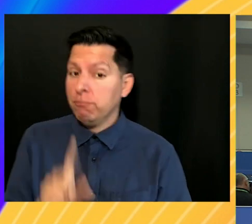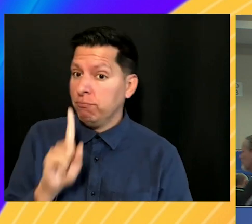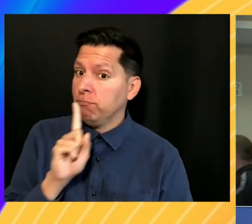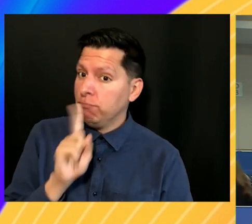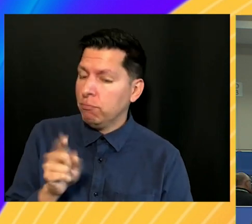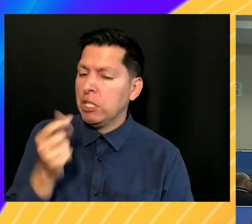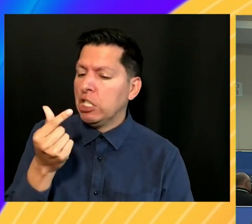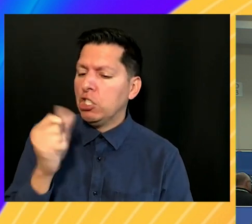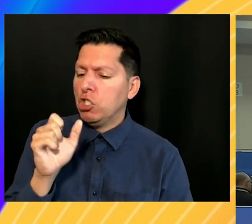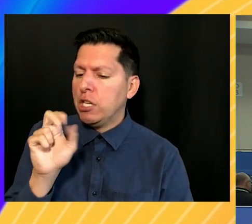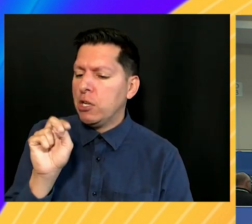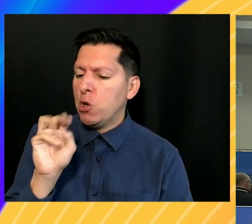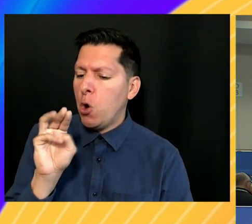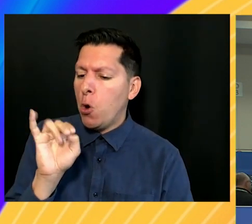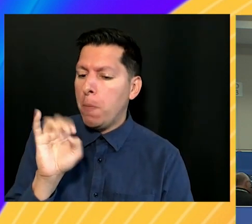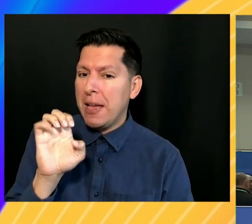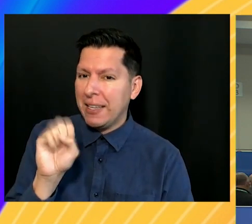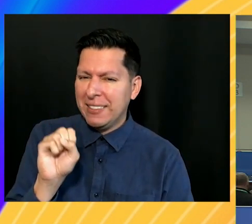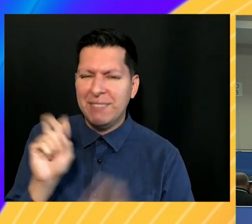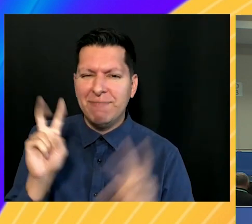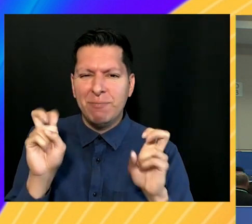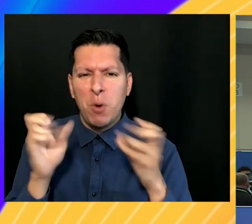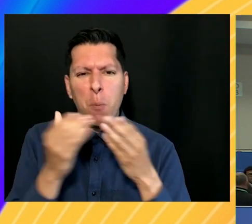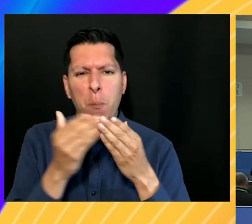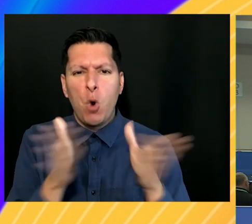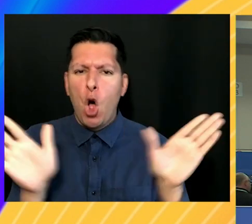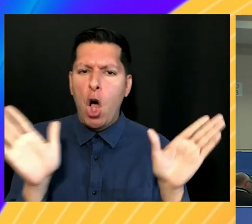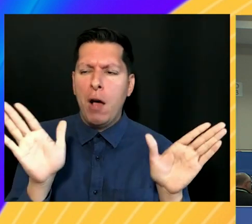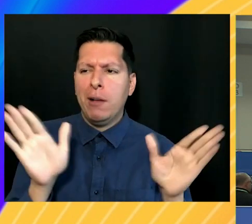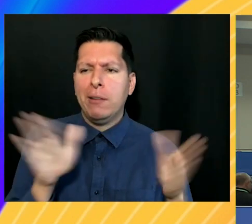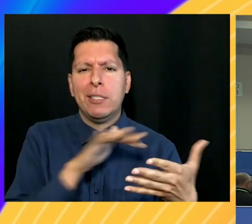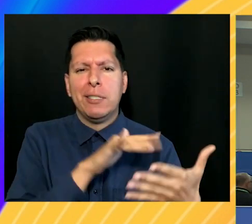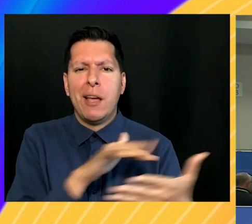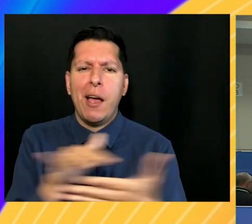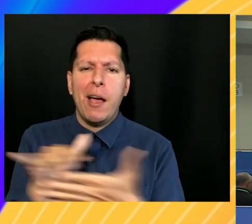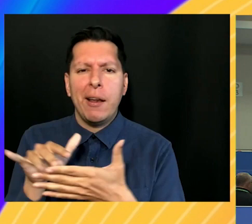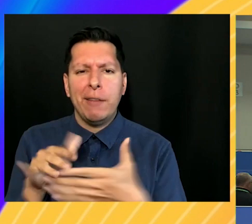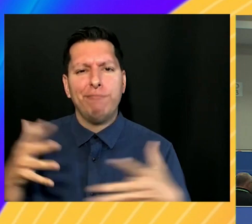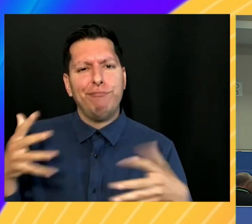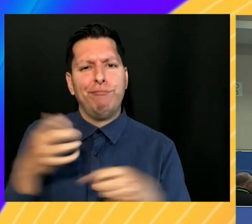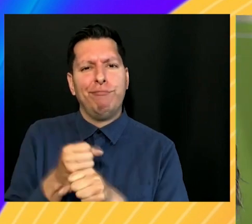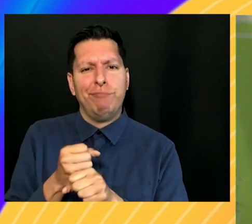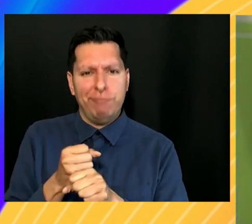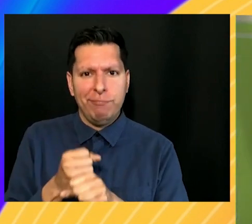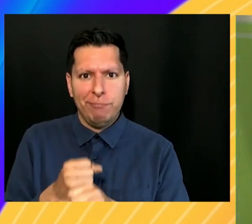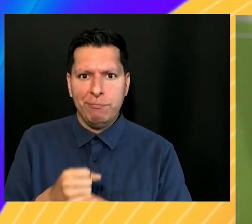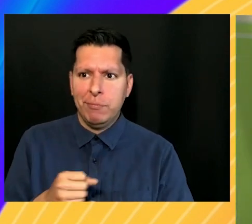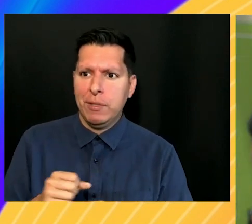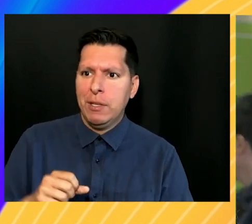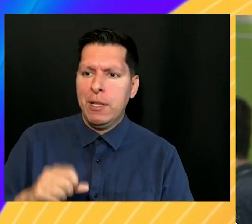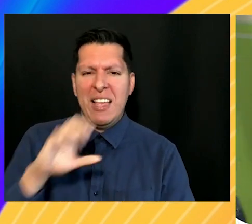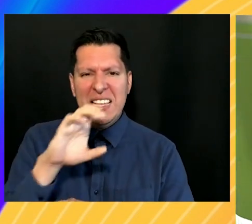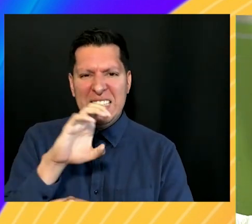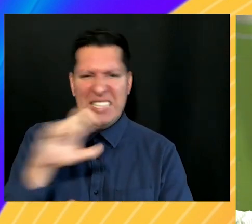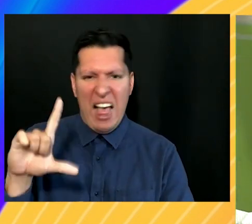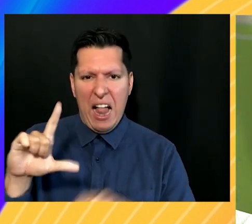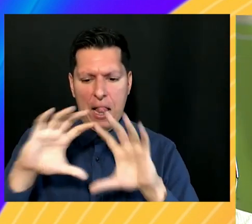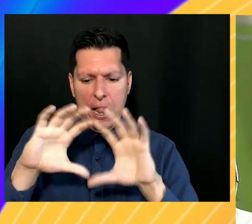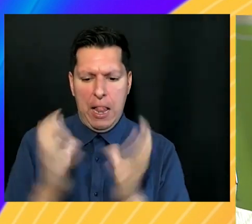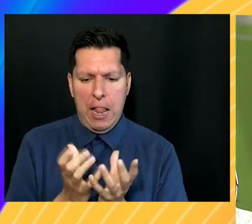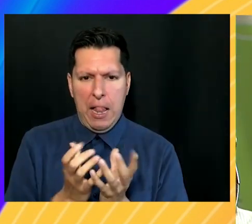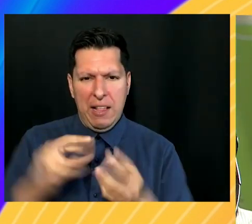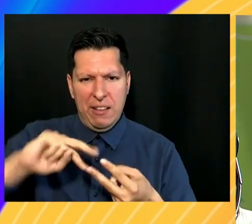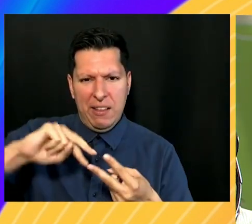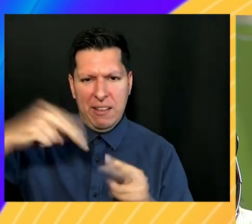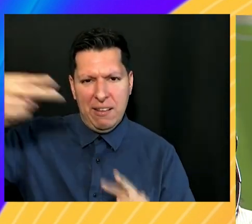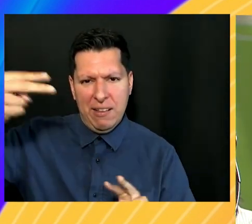genomics is the study, kind of broadly, it is the study of what we call the blueprint of the cell, which is our DNA. Everyone knows that DNA